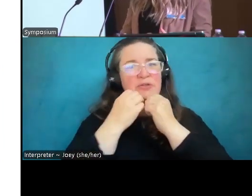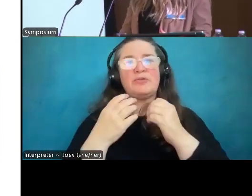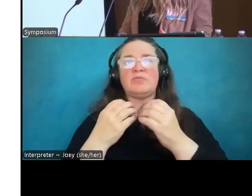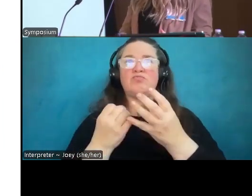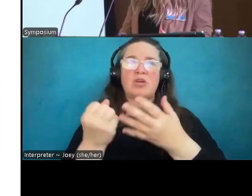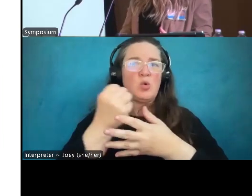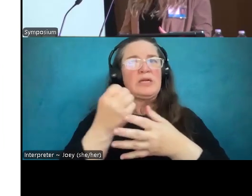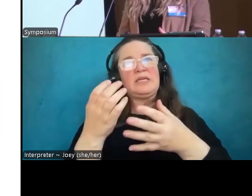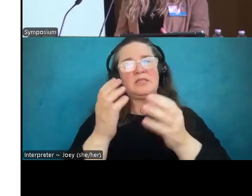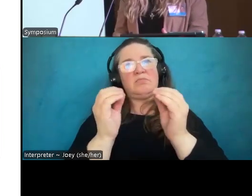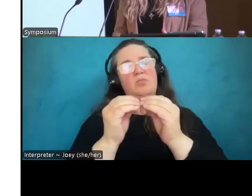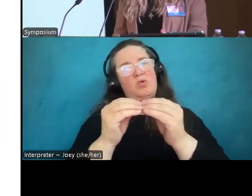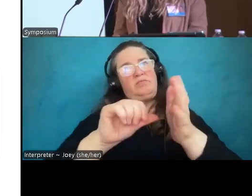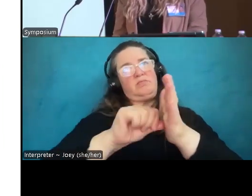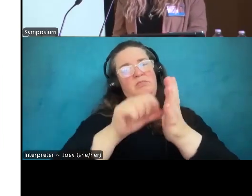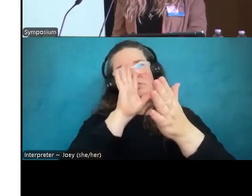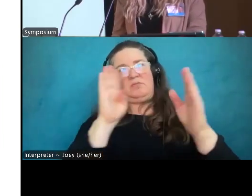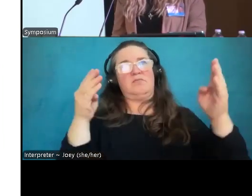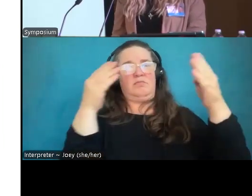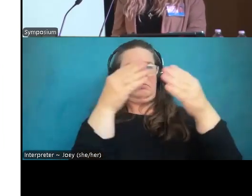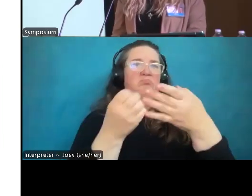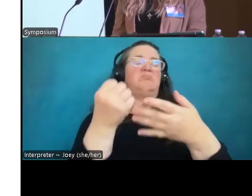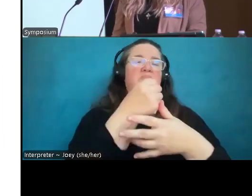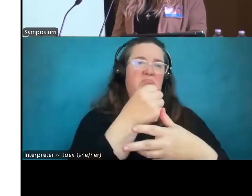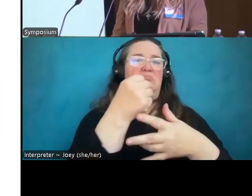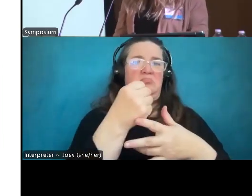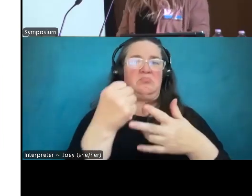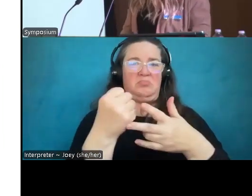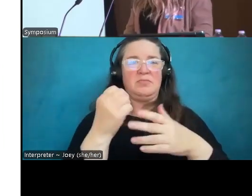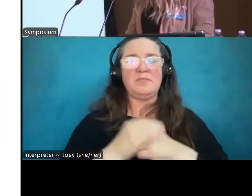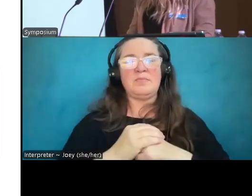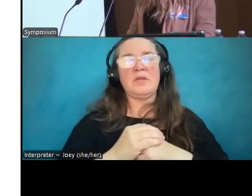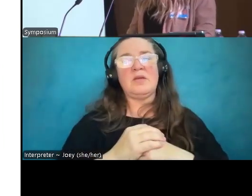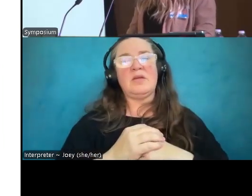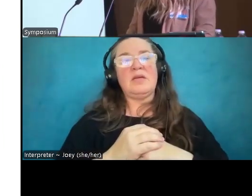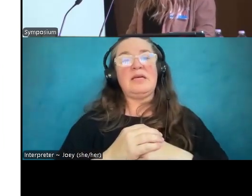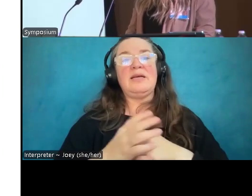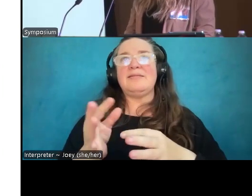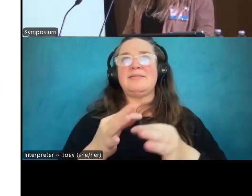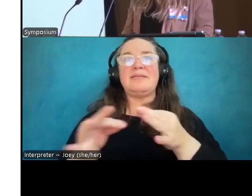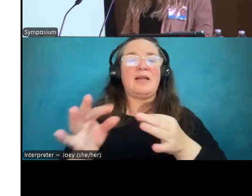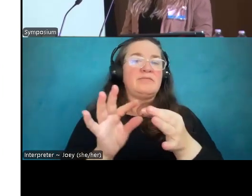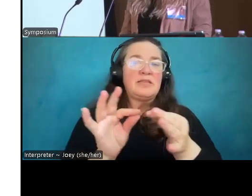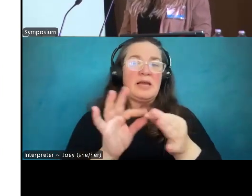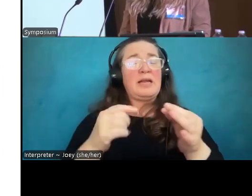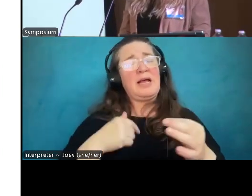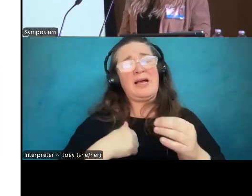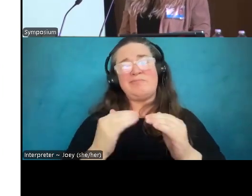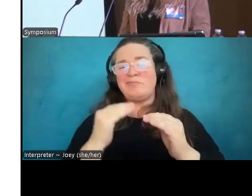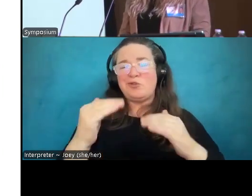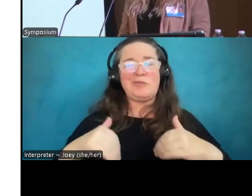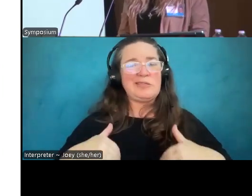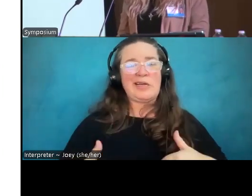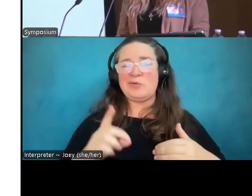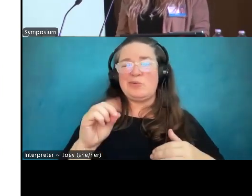tired to do anything, might then become, despite challenges, I find ways to honor my needs and stay connected